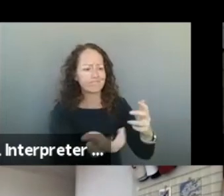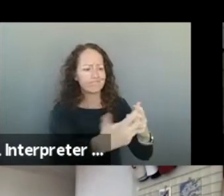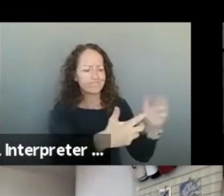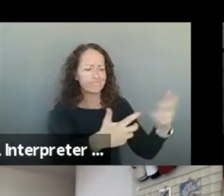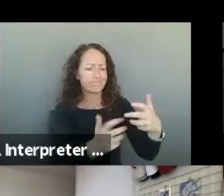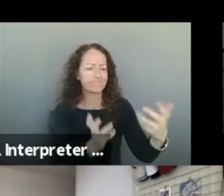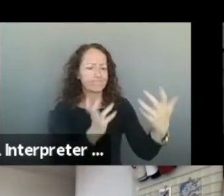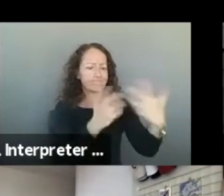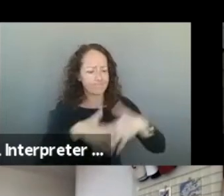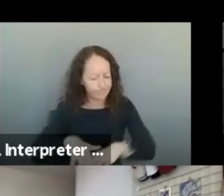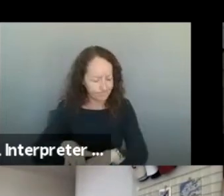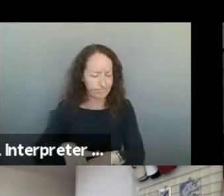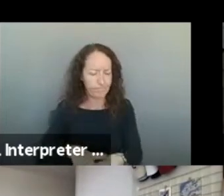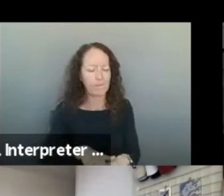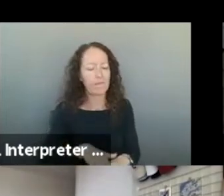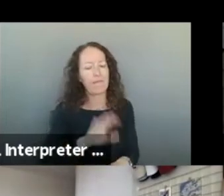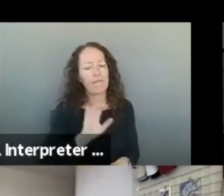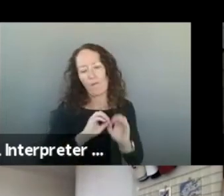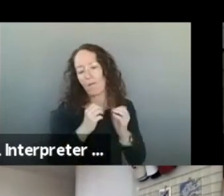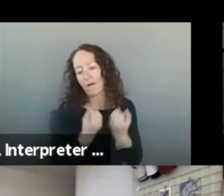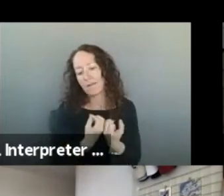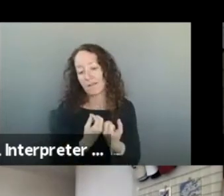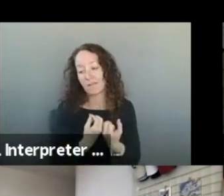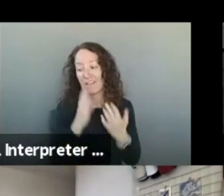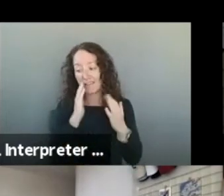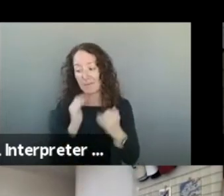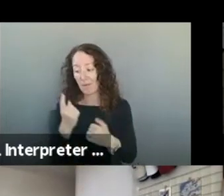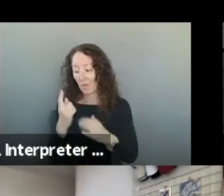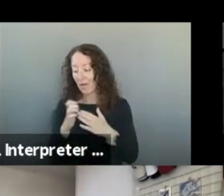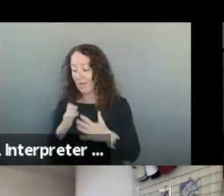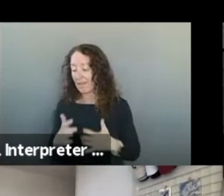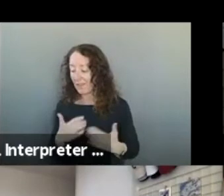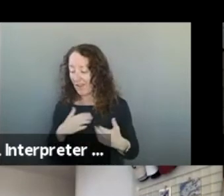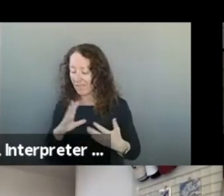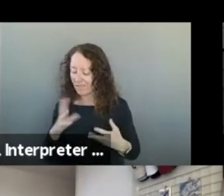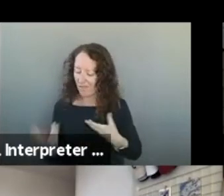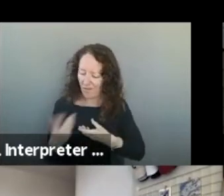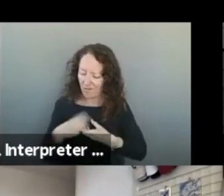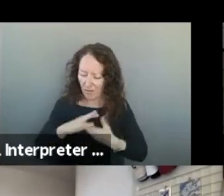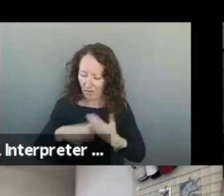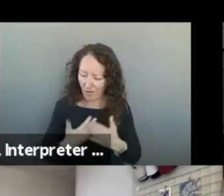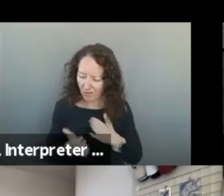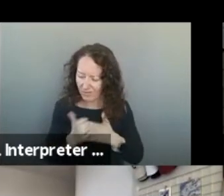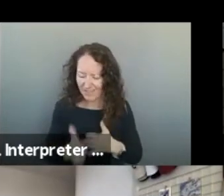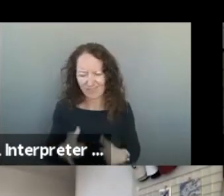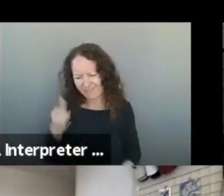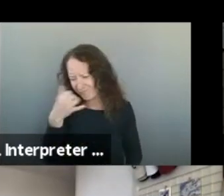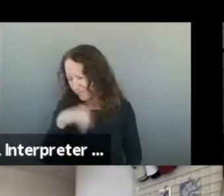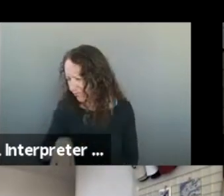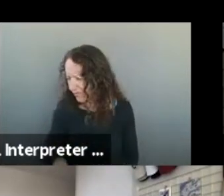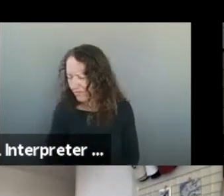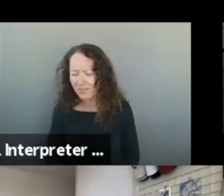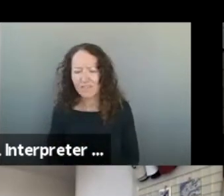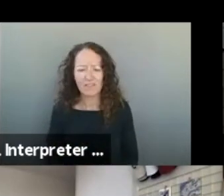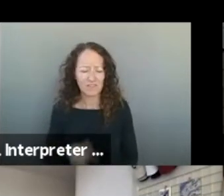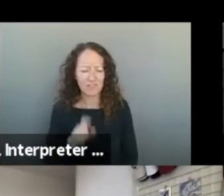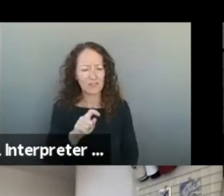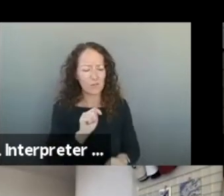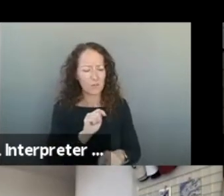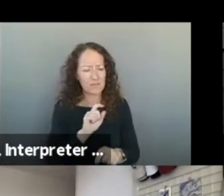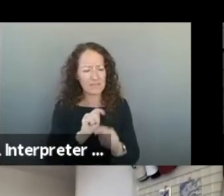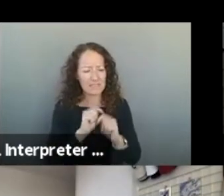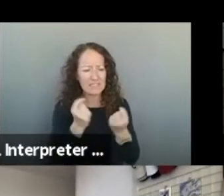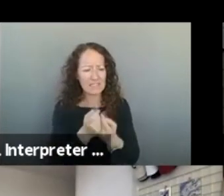expect that a leader would have every skill set imaginable is absurd. I mean, we work together as a team and we should move forward in that